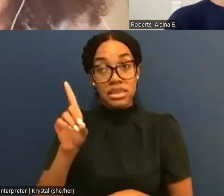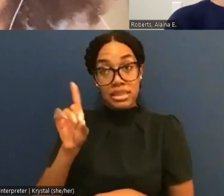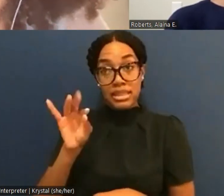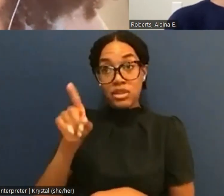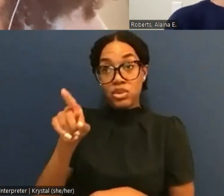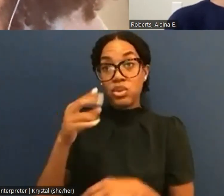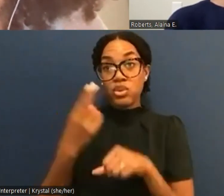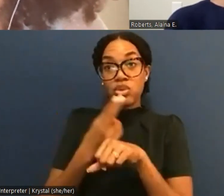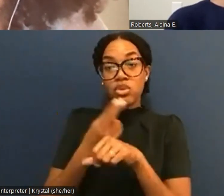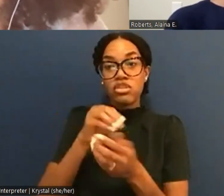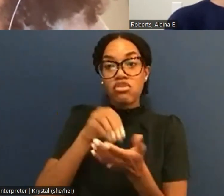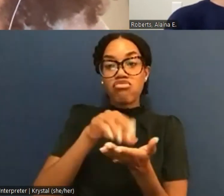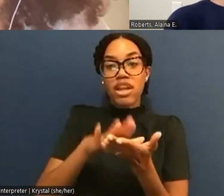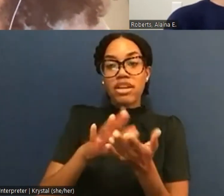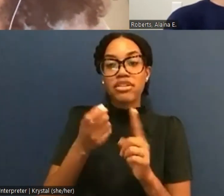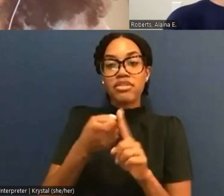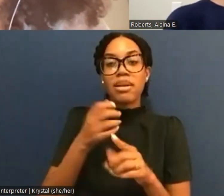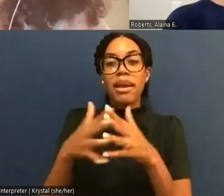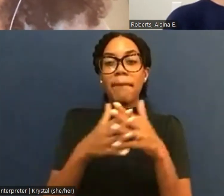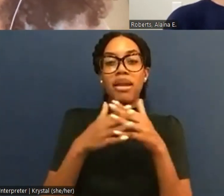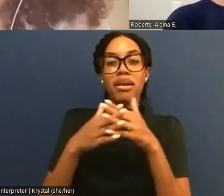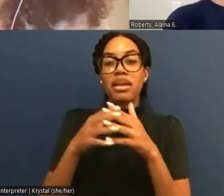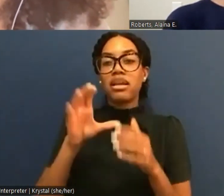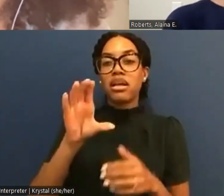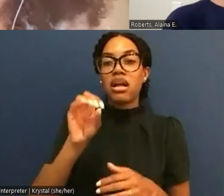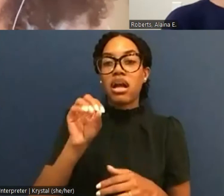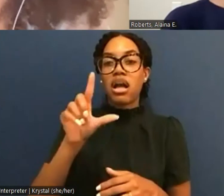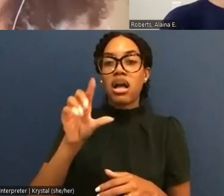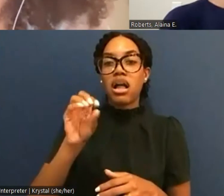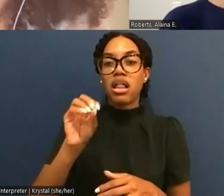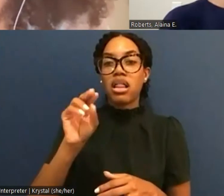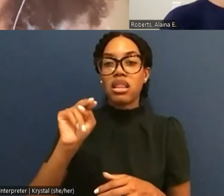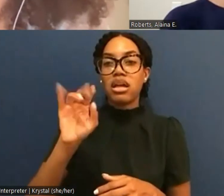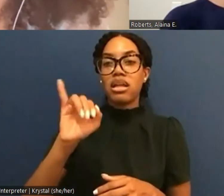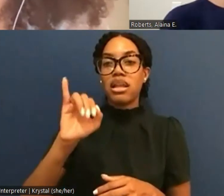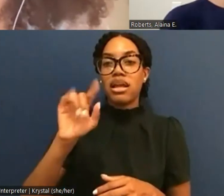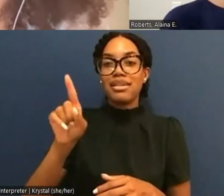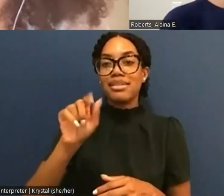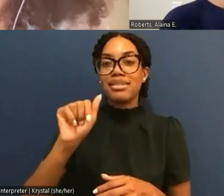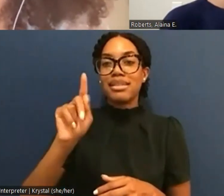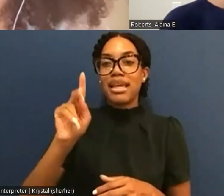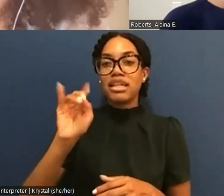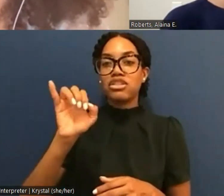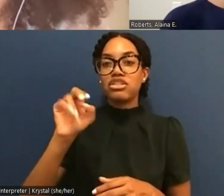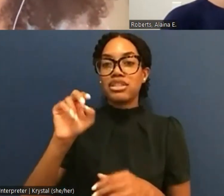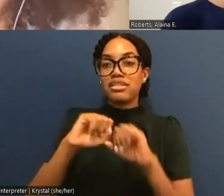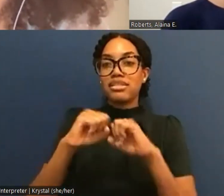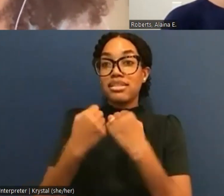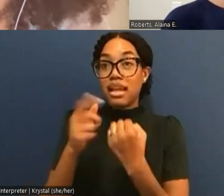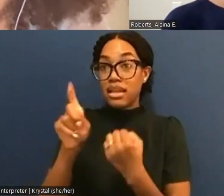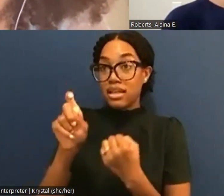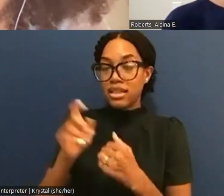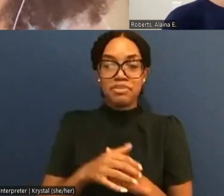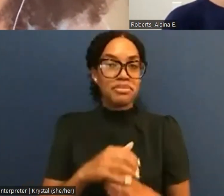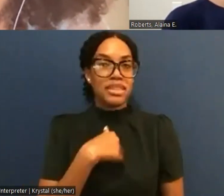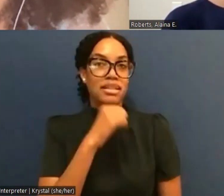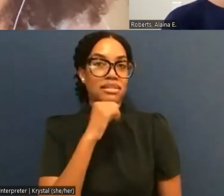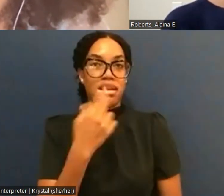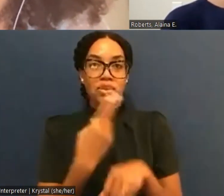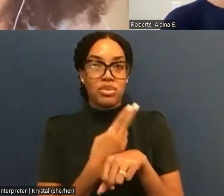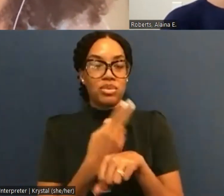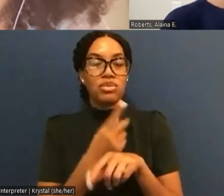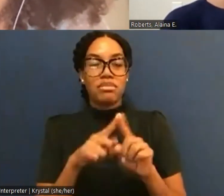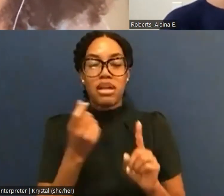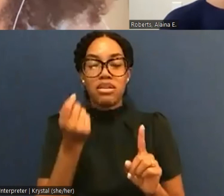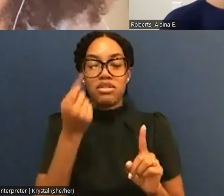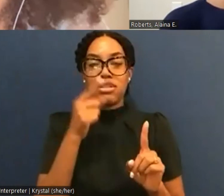Colonization Society? I did not, but I know what you're getting at there. And there is a book